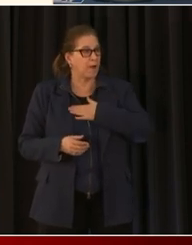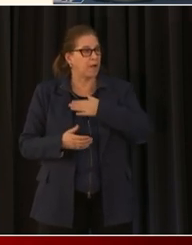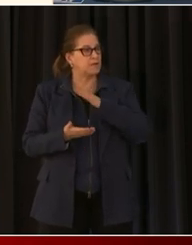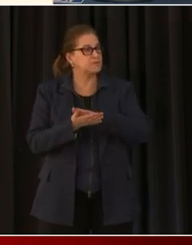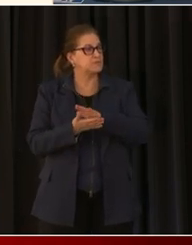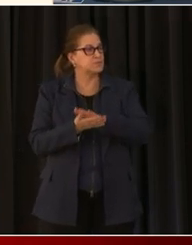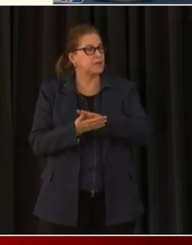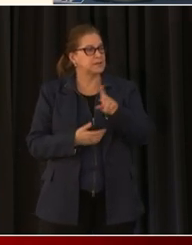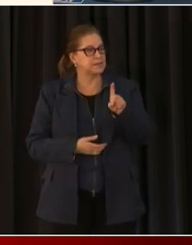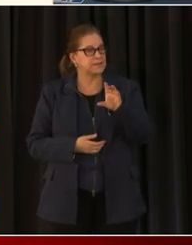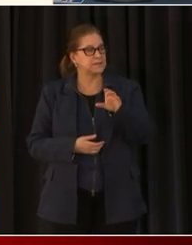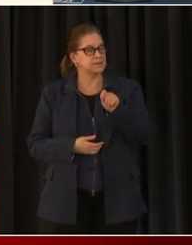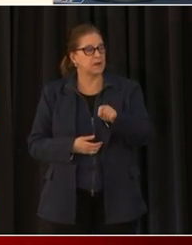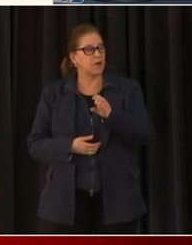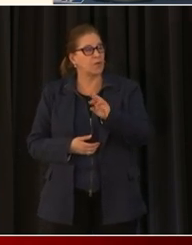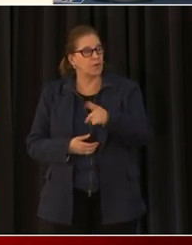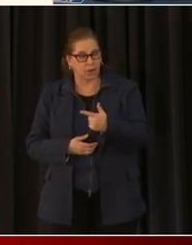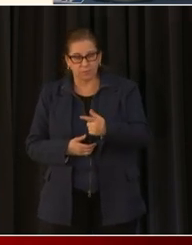School DC website, which is